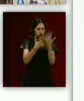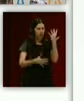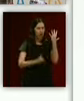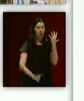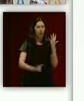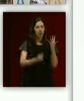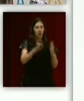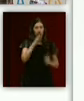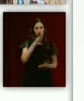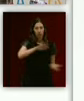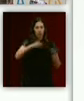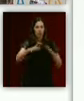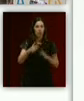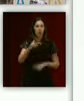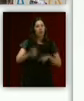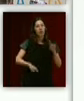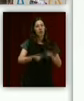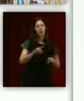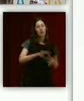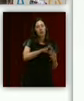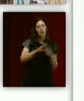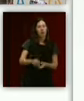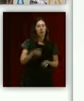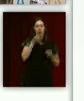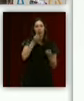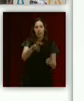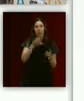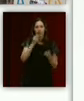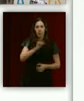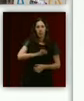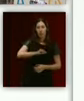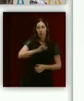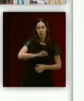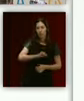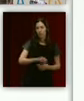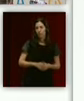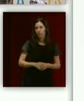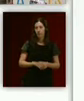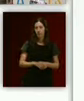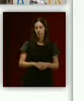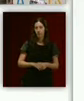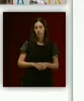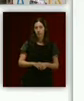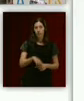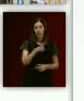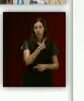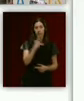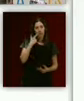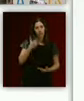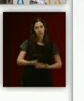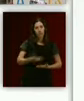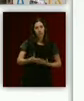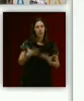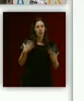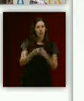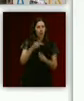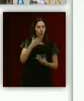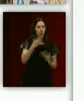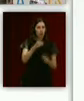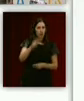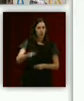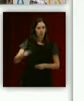makes the user stop. So there's a series of security features that are being implemented in accordance